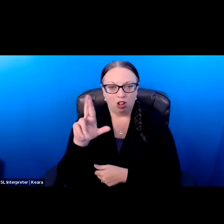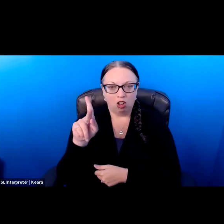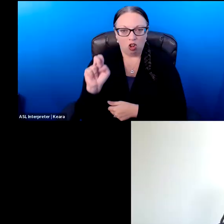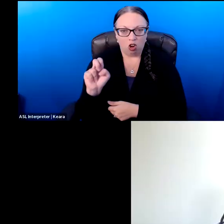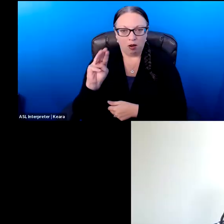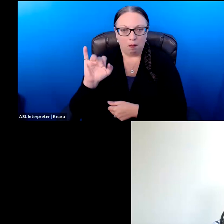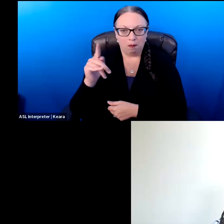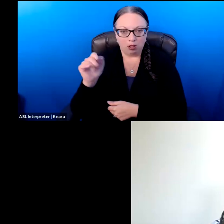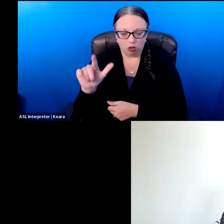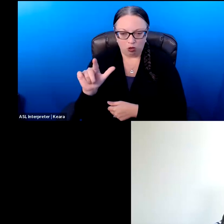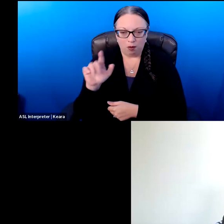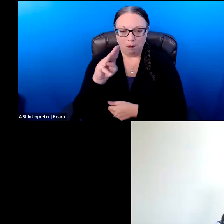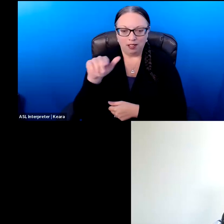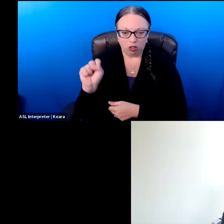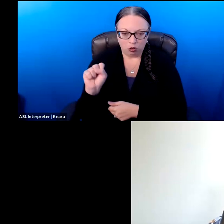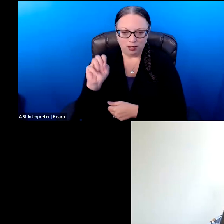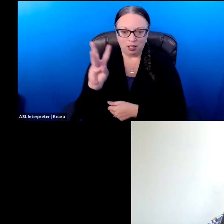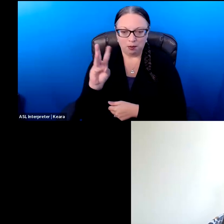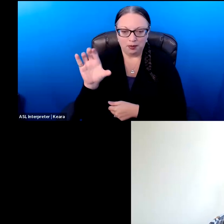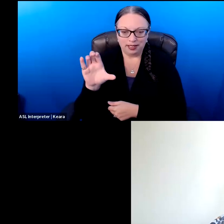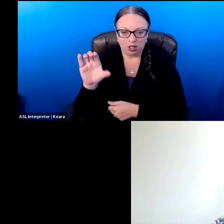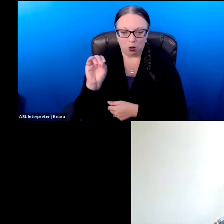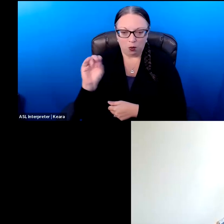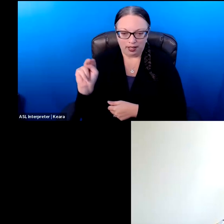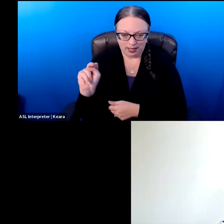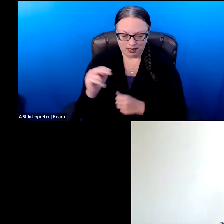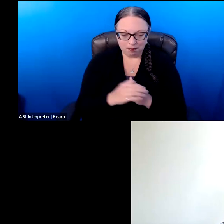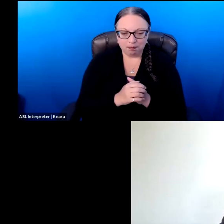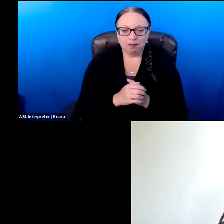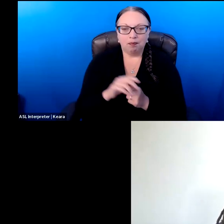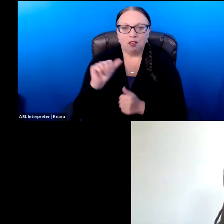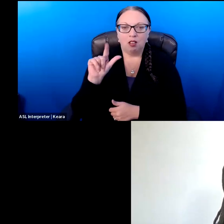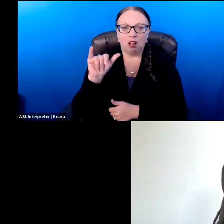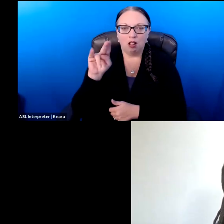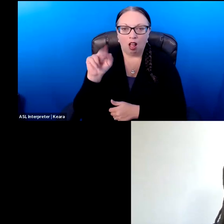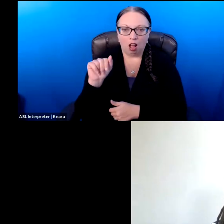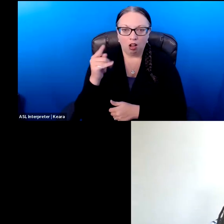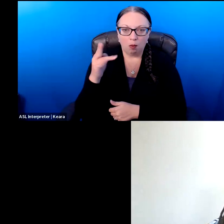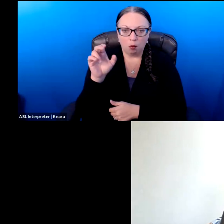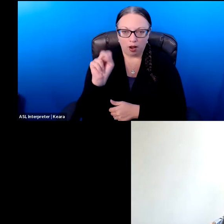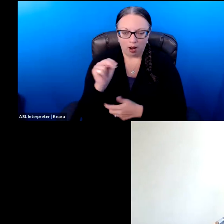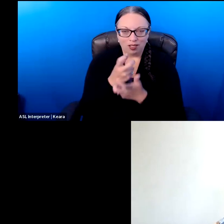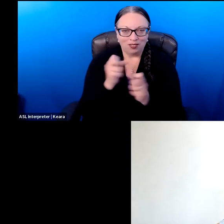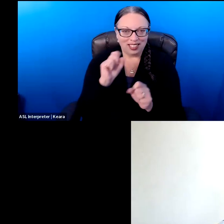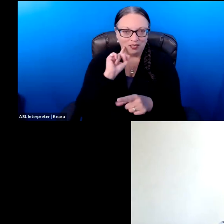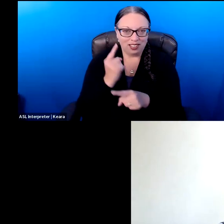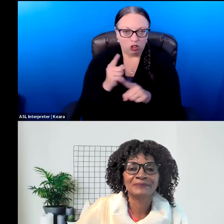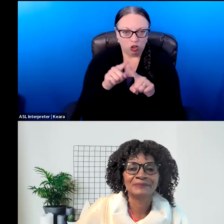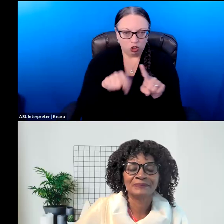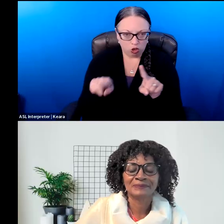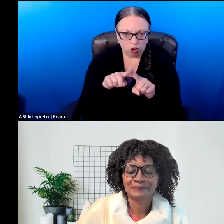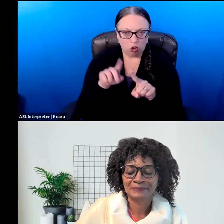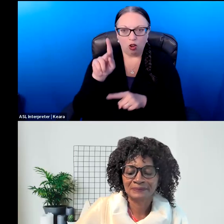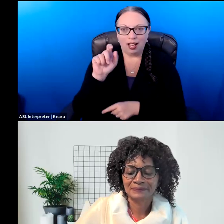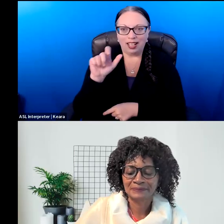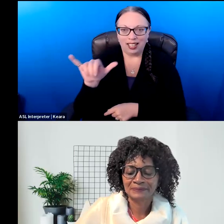Massachusetts WCON. We have Alana Brown of Safe Sister Circle, and Kay Coghill of